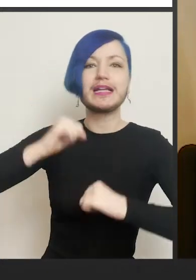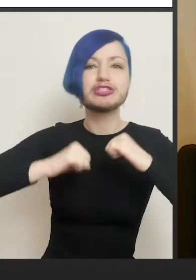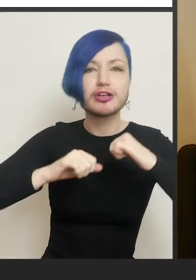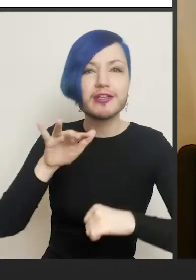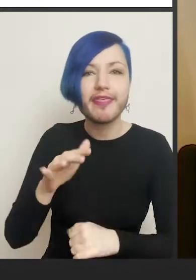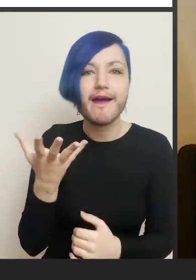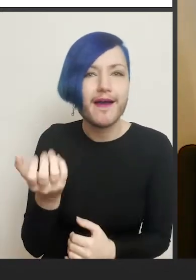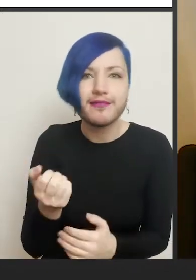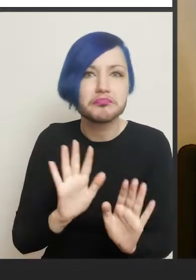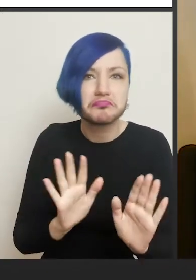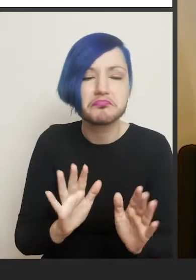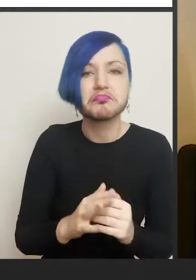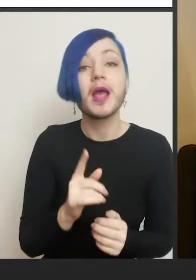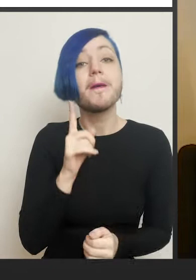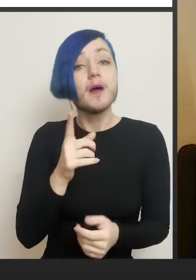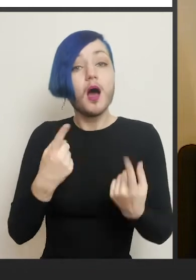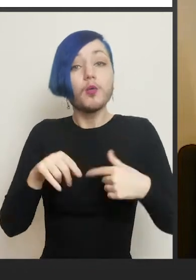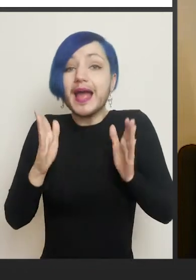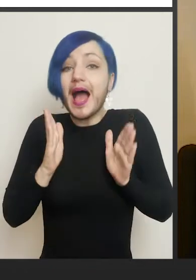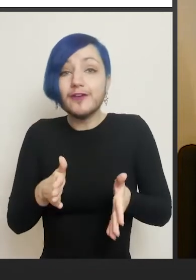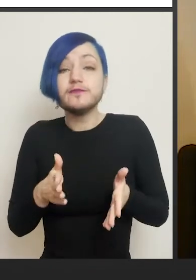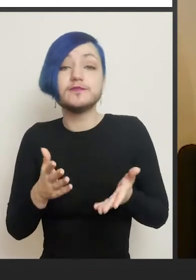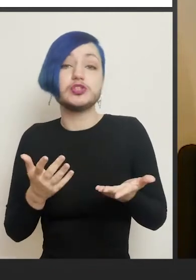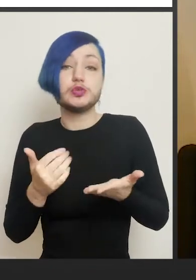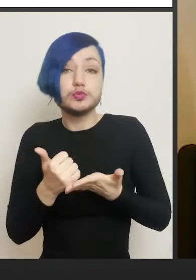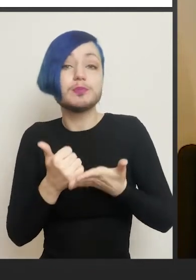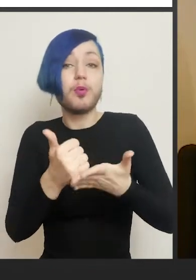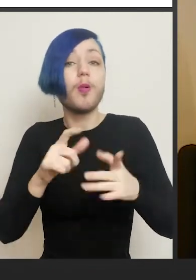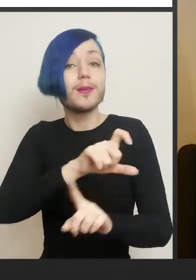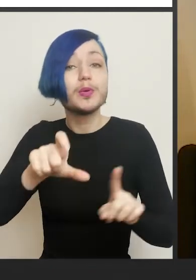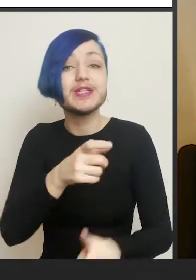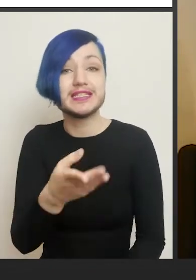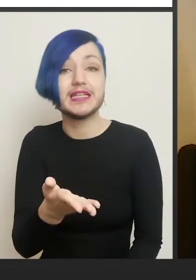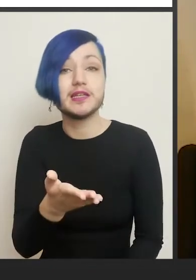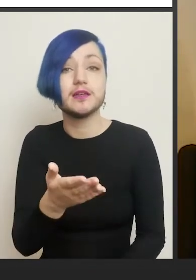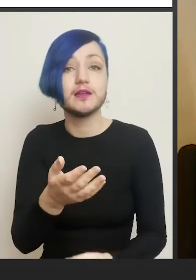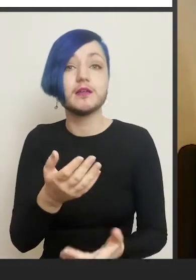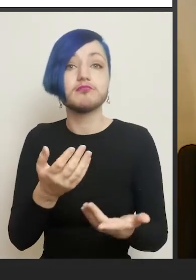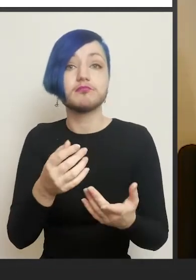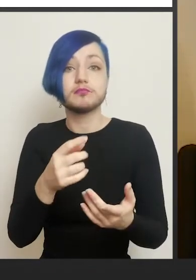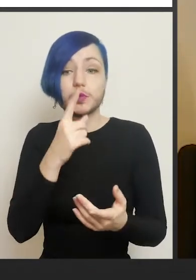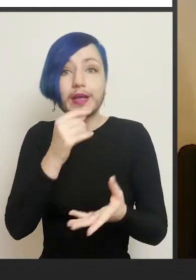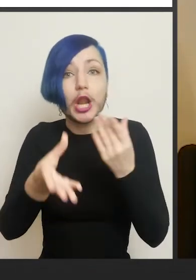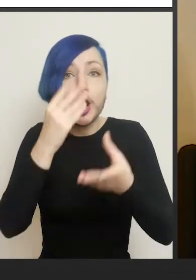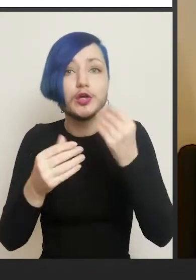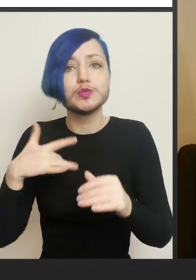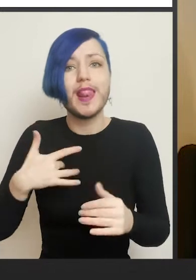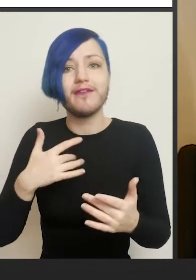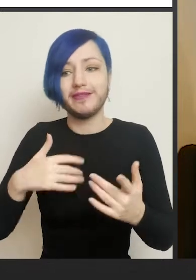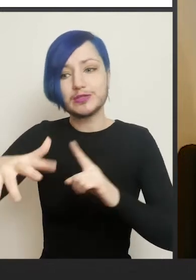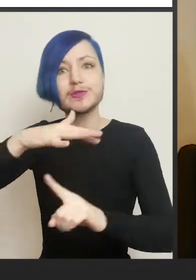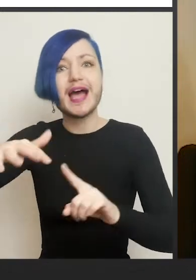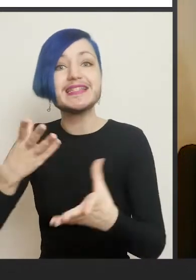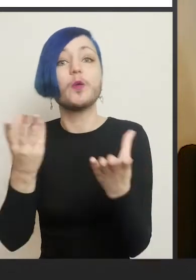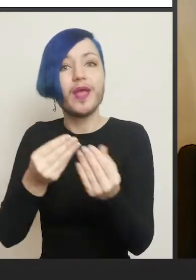structure there. However, we have to support our community to learn to live within a